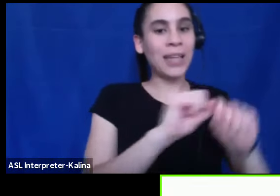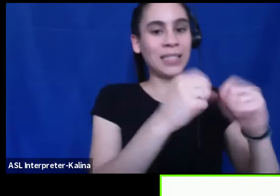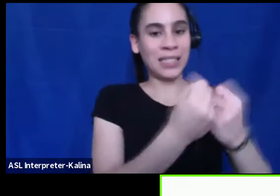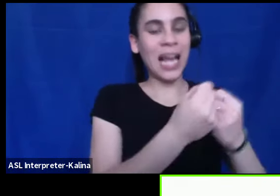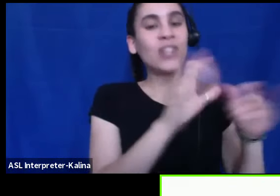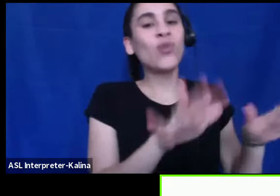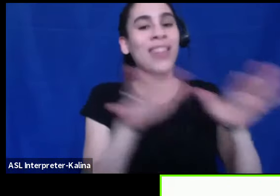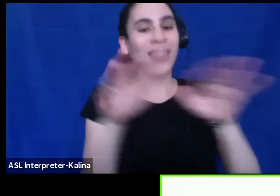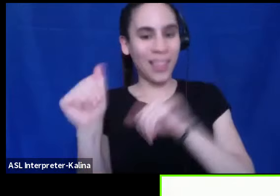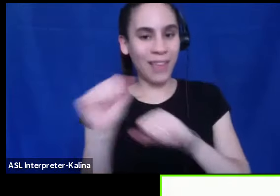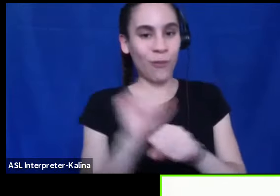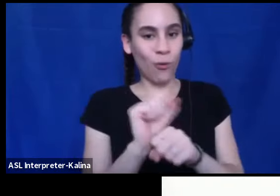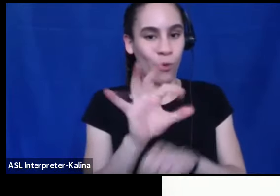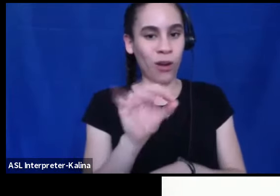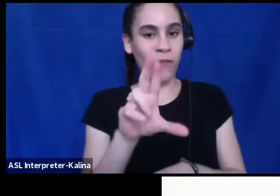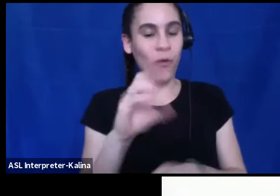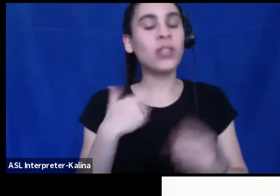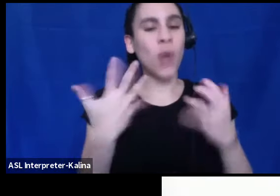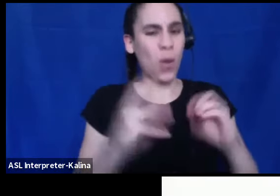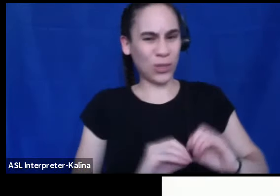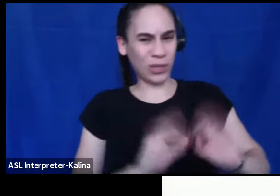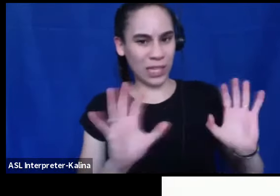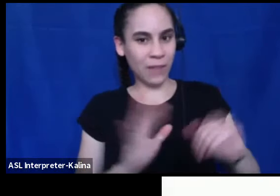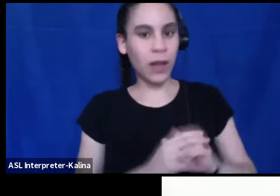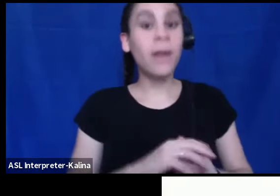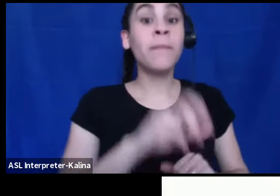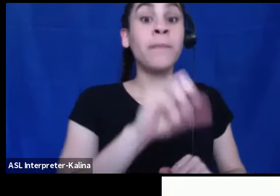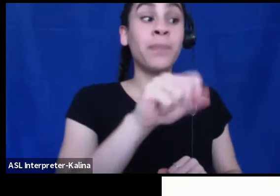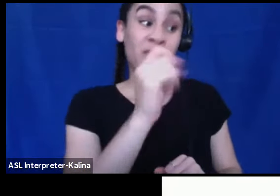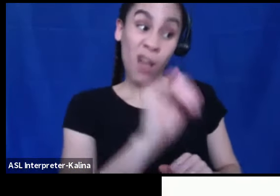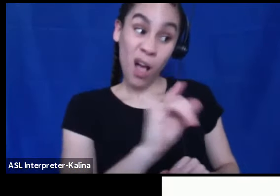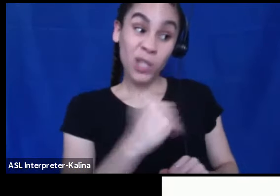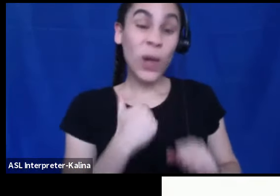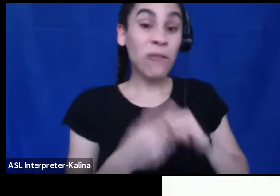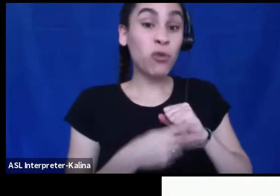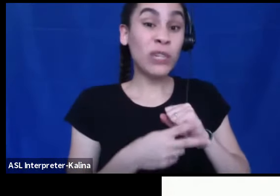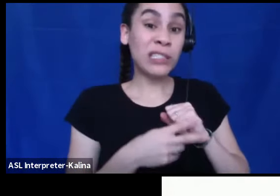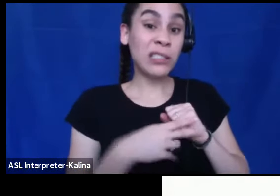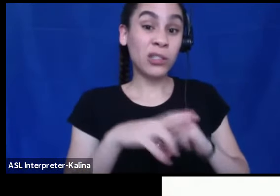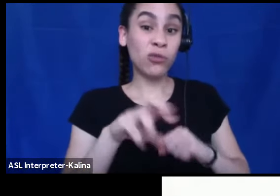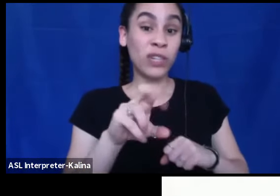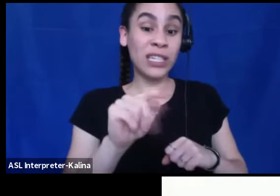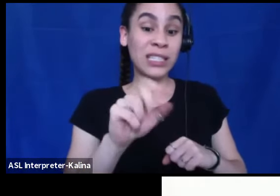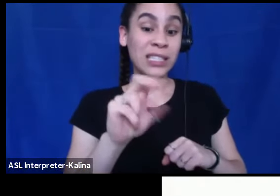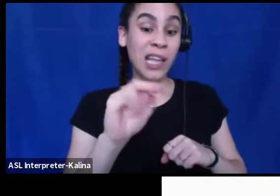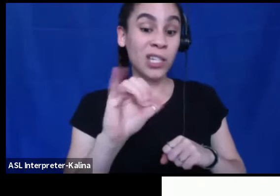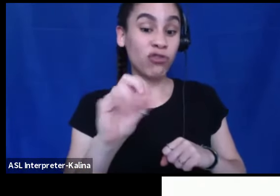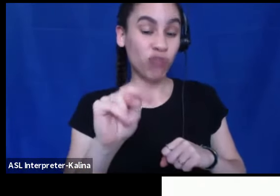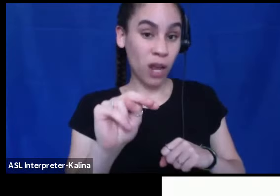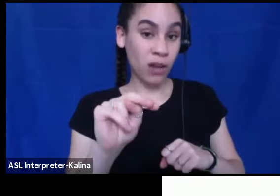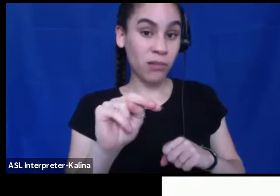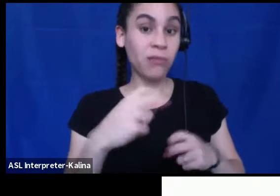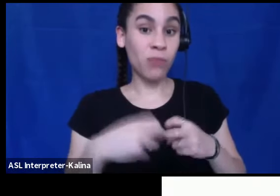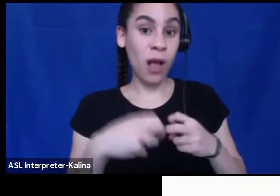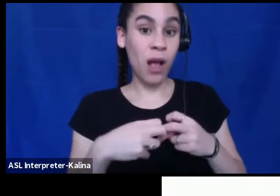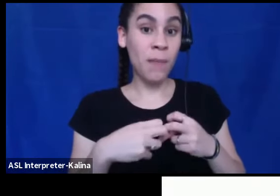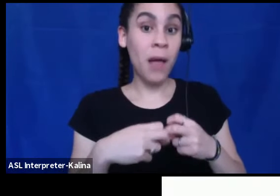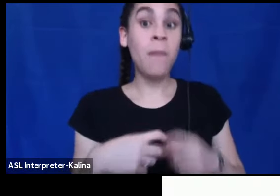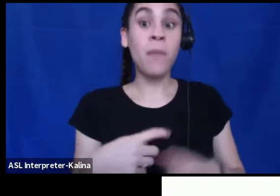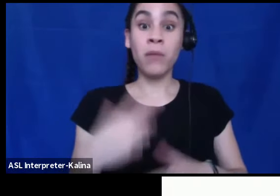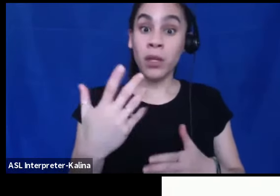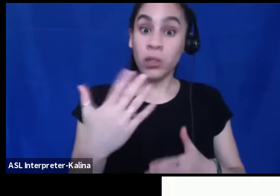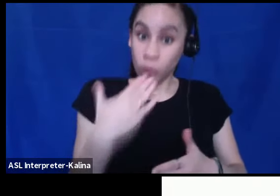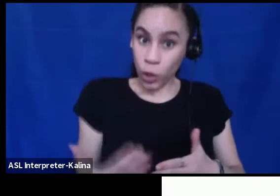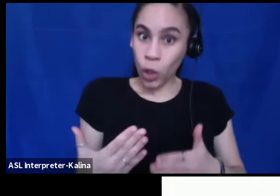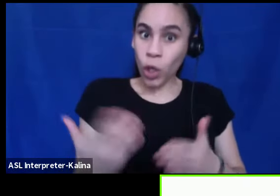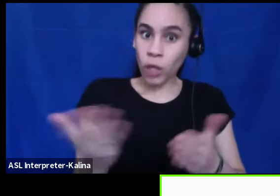be really clear about that. Yeah. And there is a retention problem, right? I mean, it's one thing to get people with disabilities in the door,